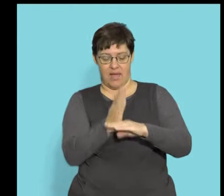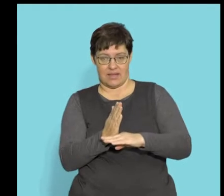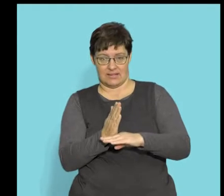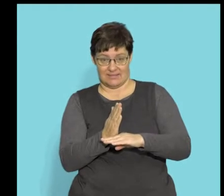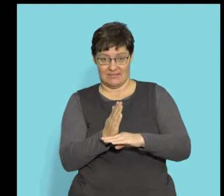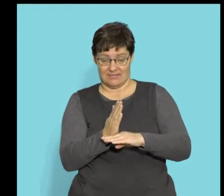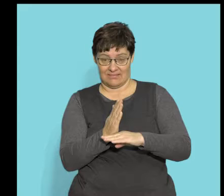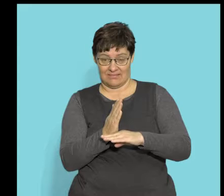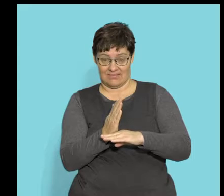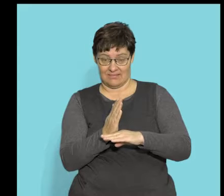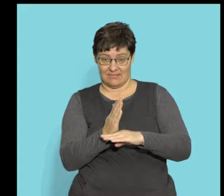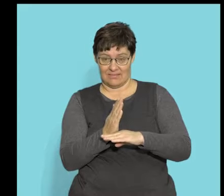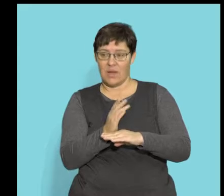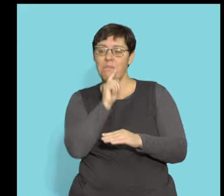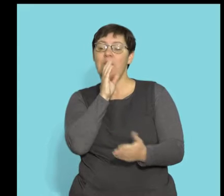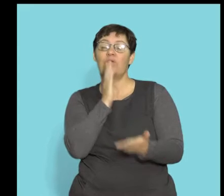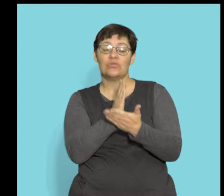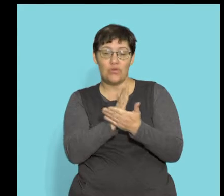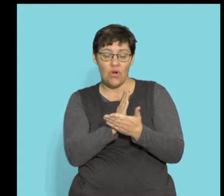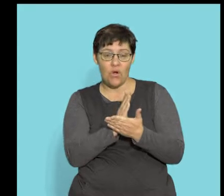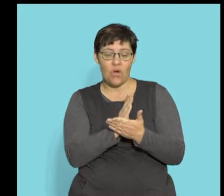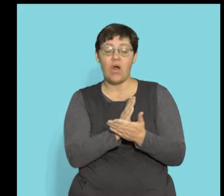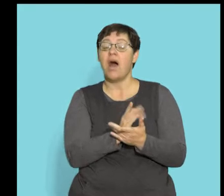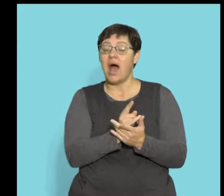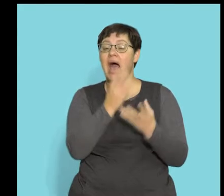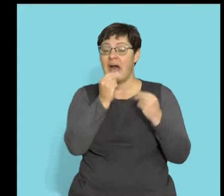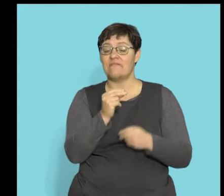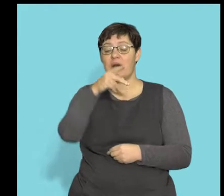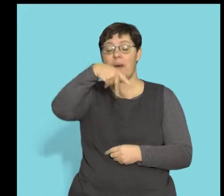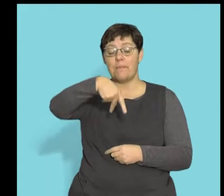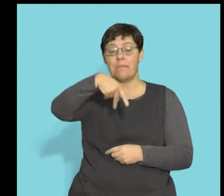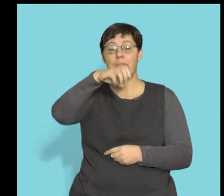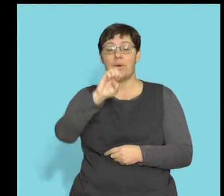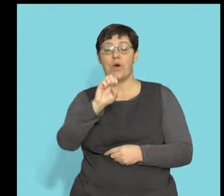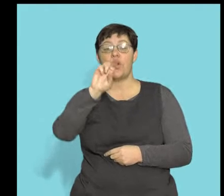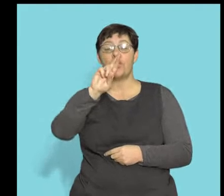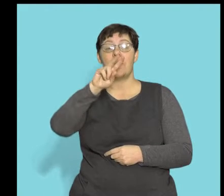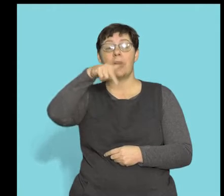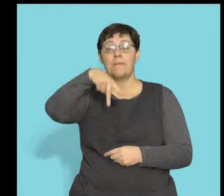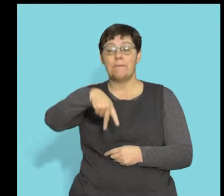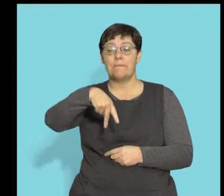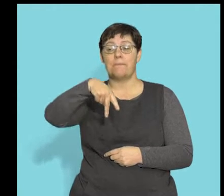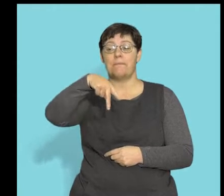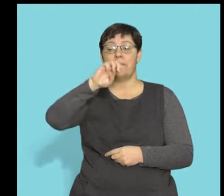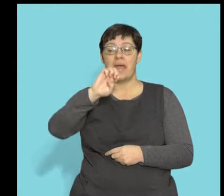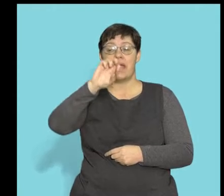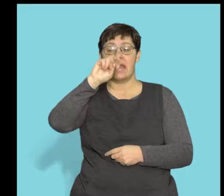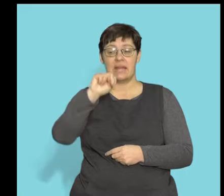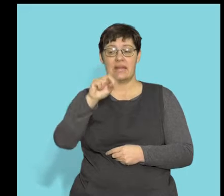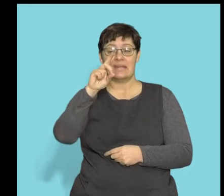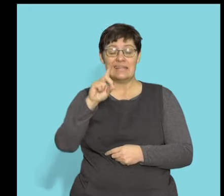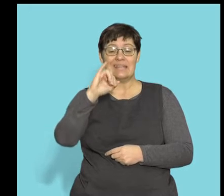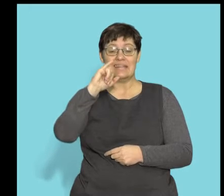So please just make sure that you're comfortable with the idea of me working out the area of the base of the shape, and